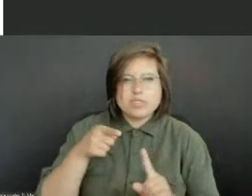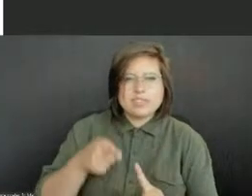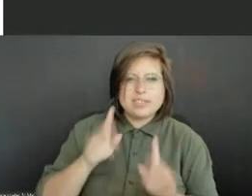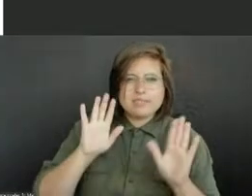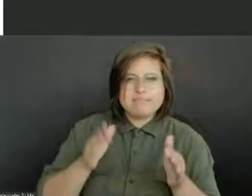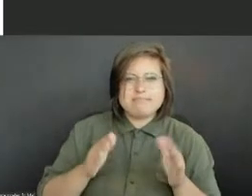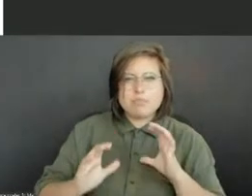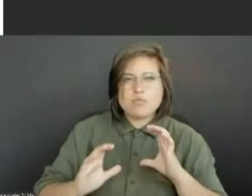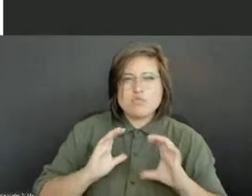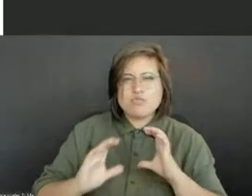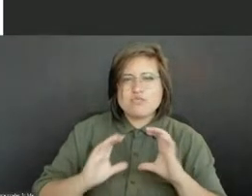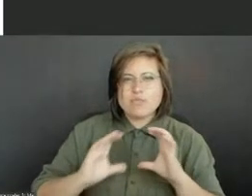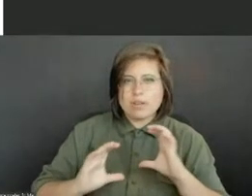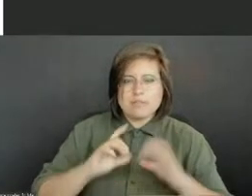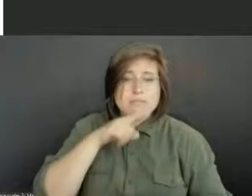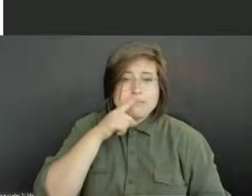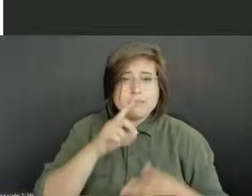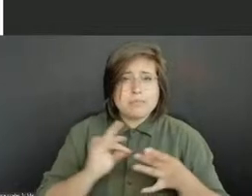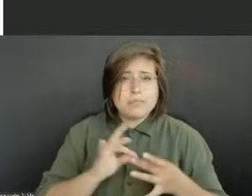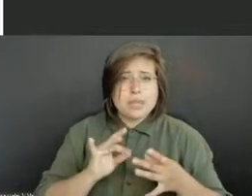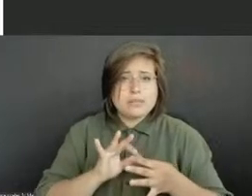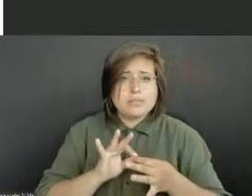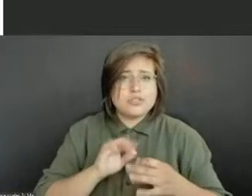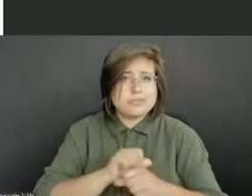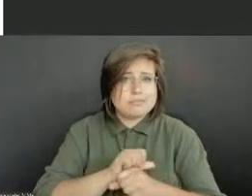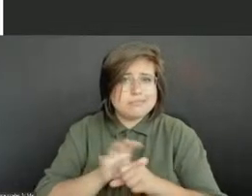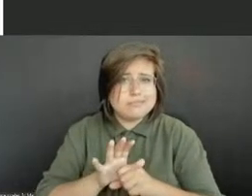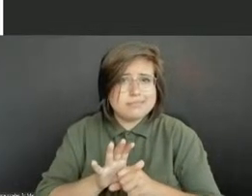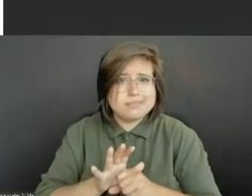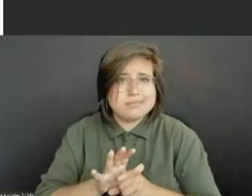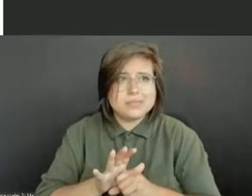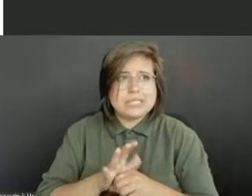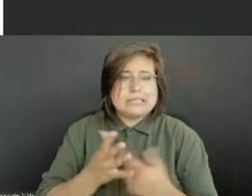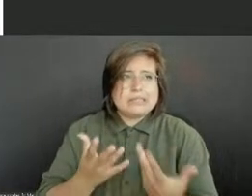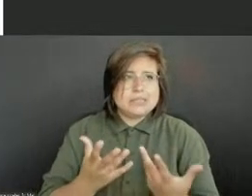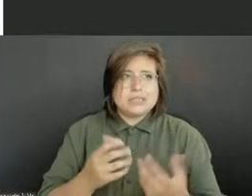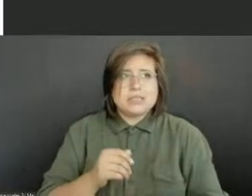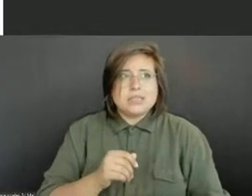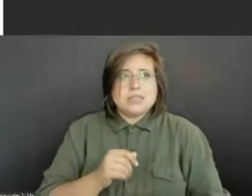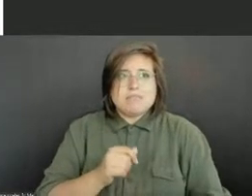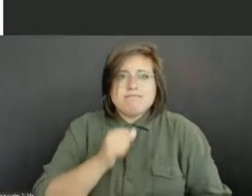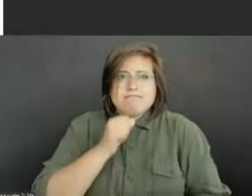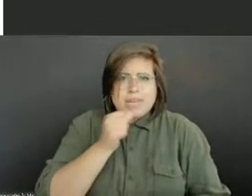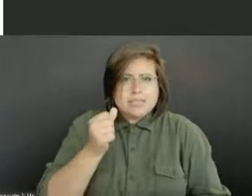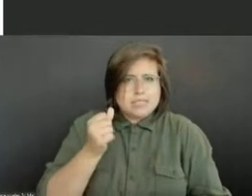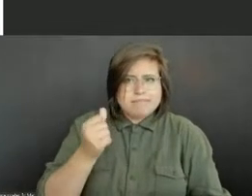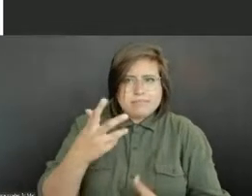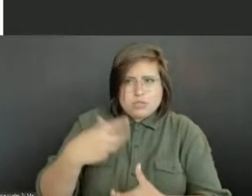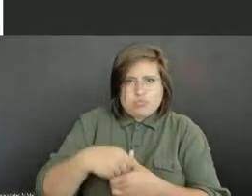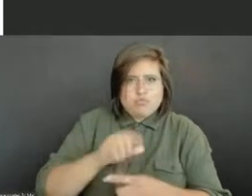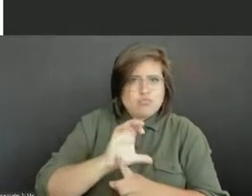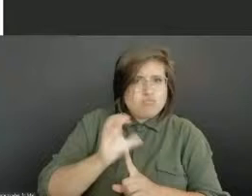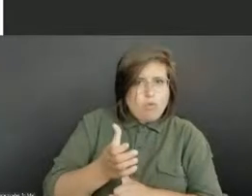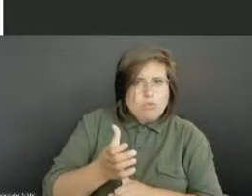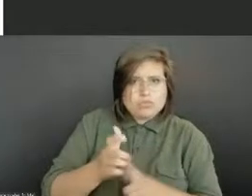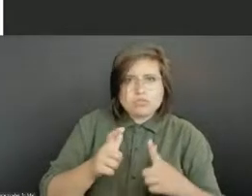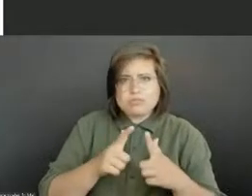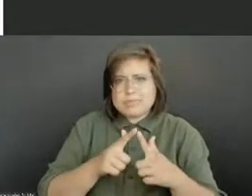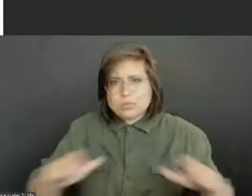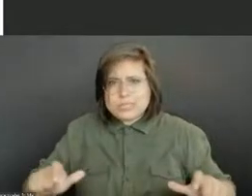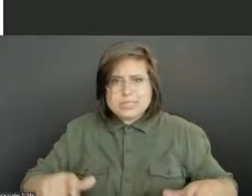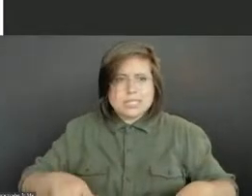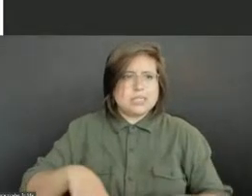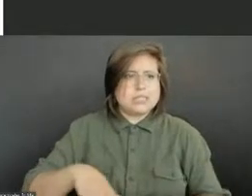public messaging around this pandemic has not adequately considered the cultural, linguistic, and geographic context